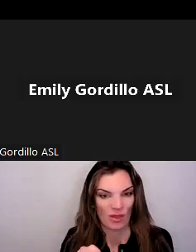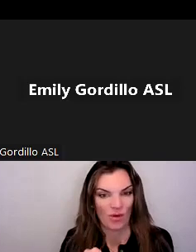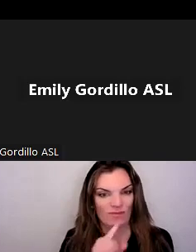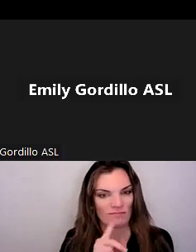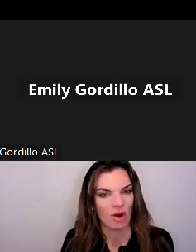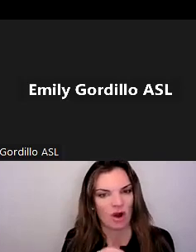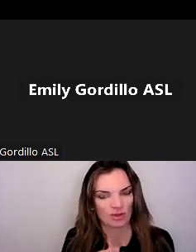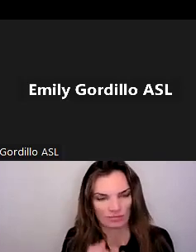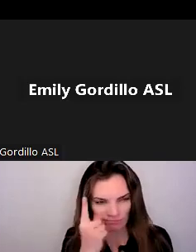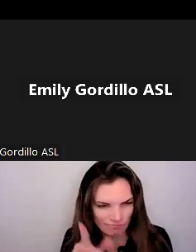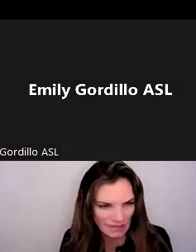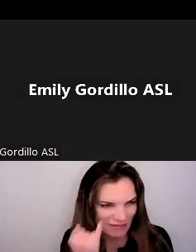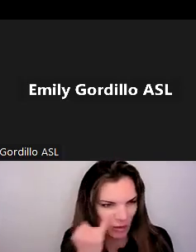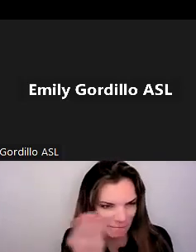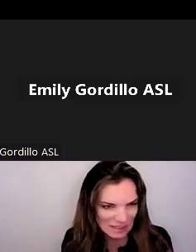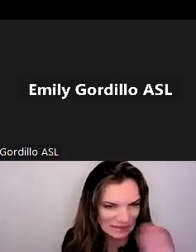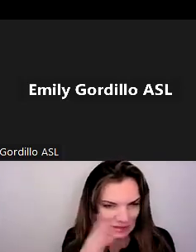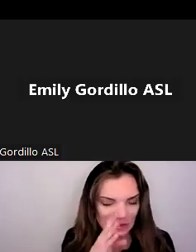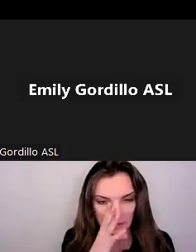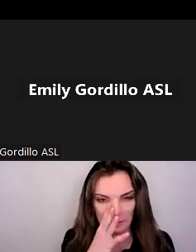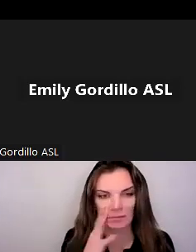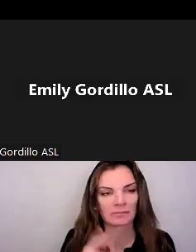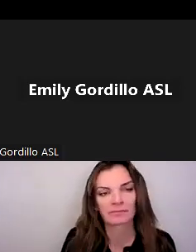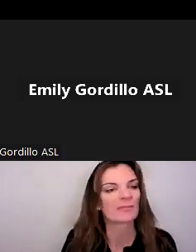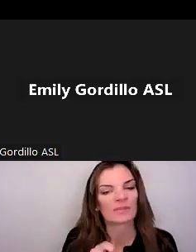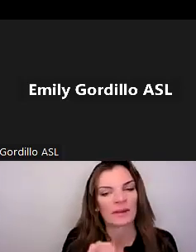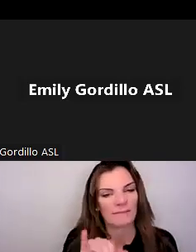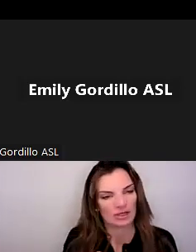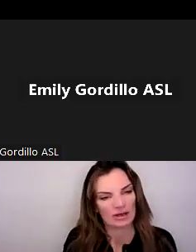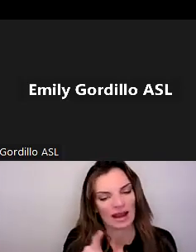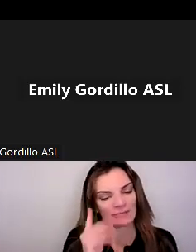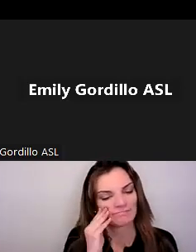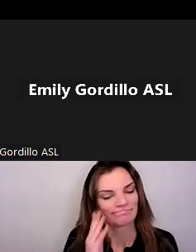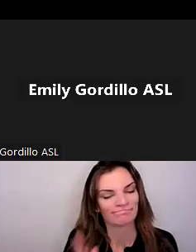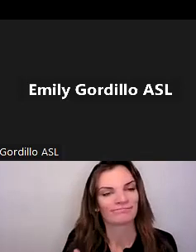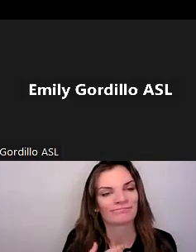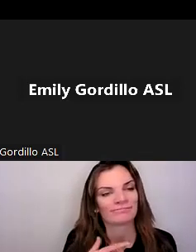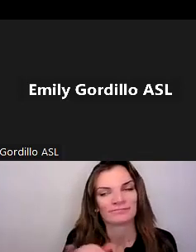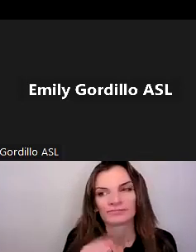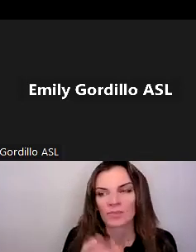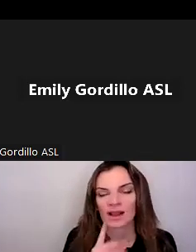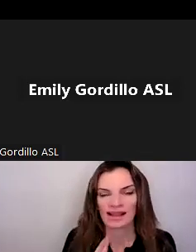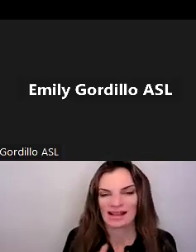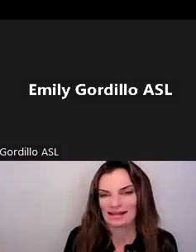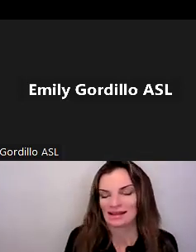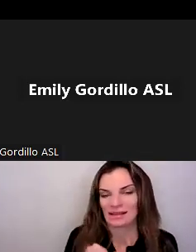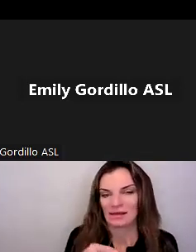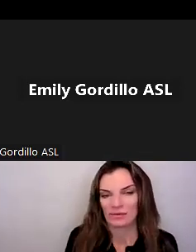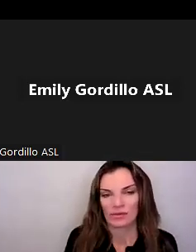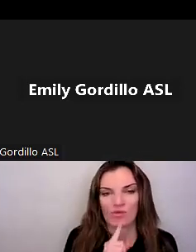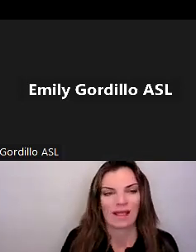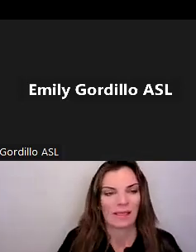understand what somebody is saying to you. So we not only want to measure that and share that with them, we also want to connect that with real